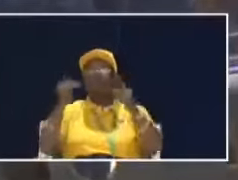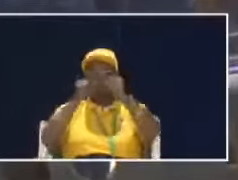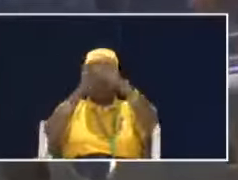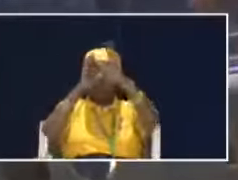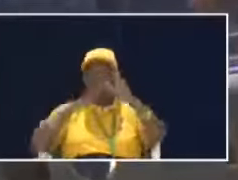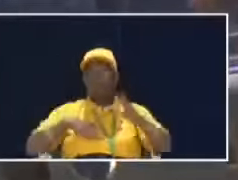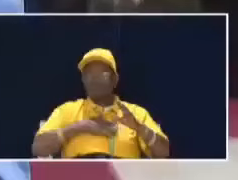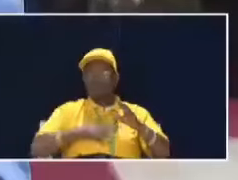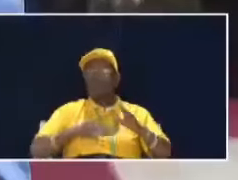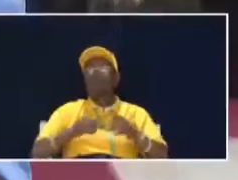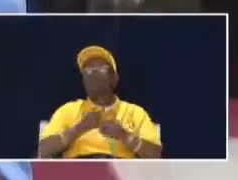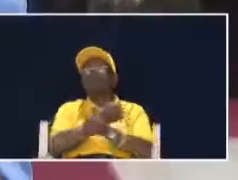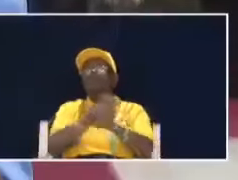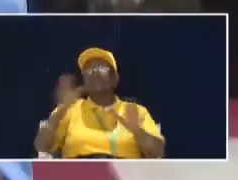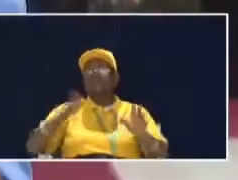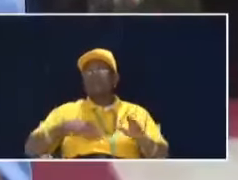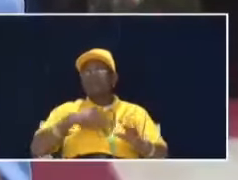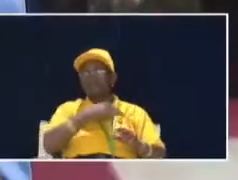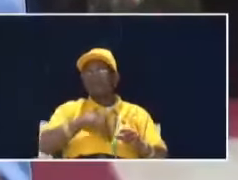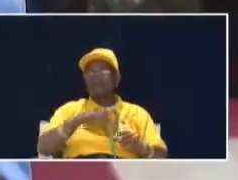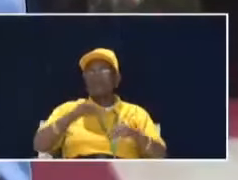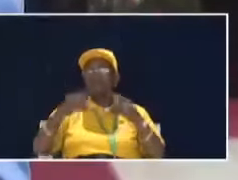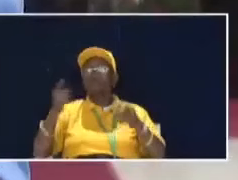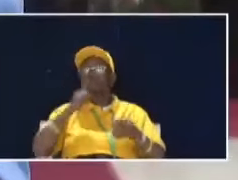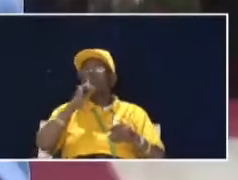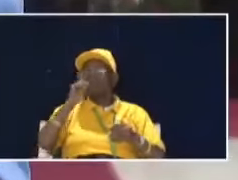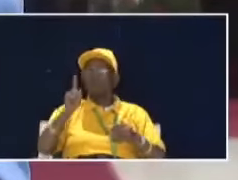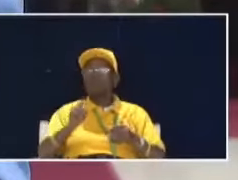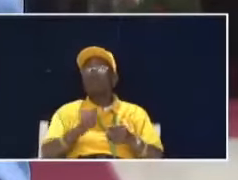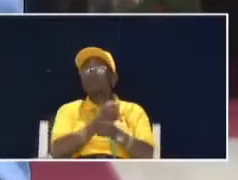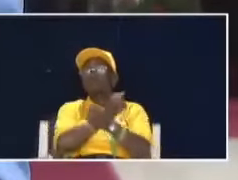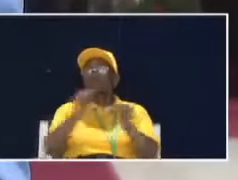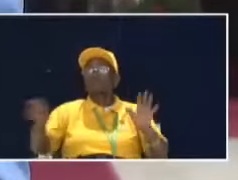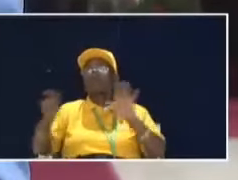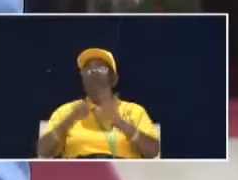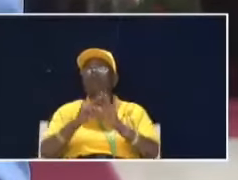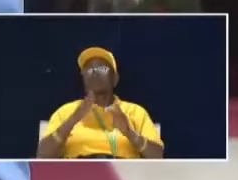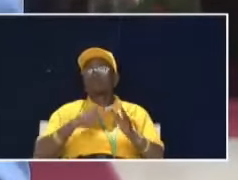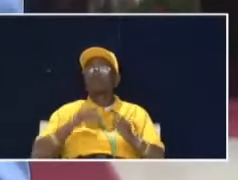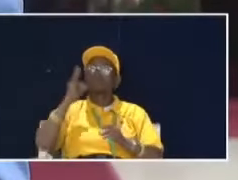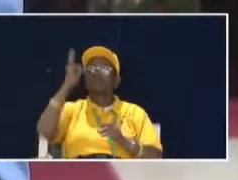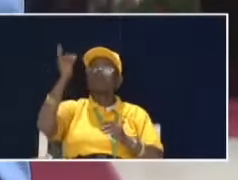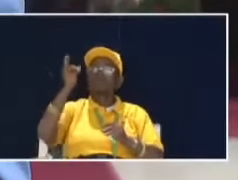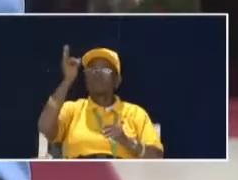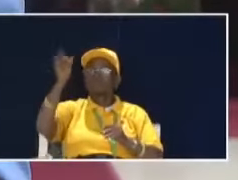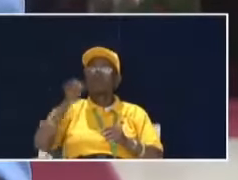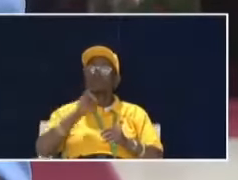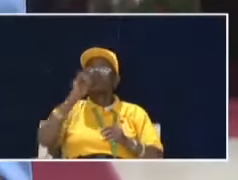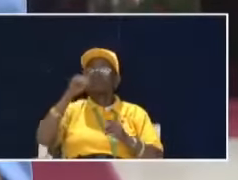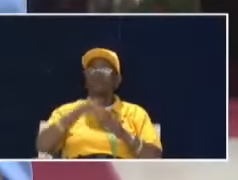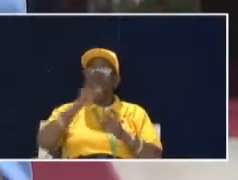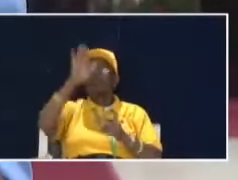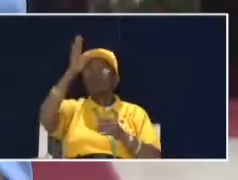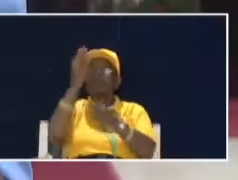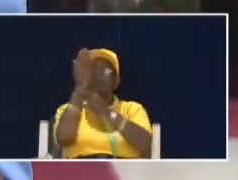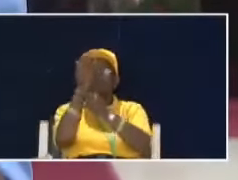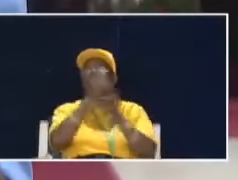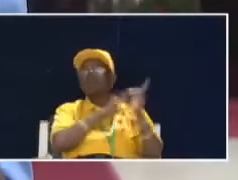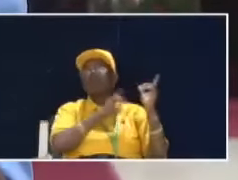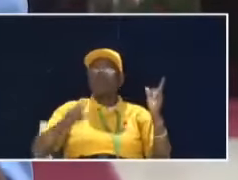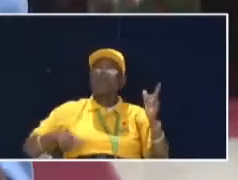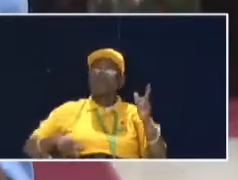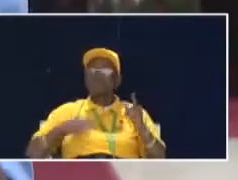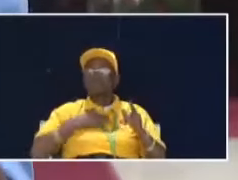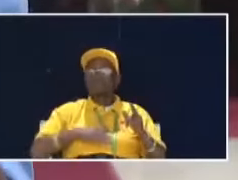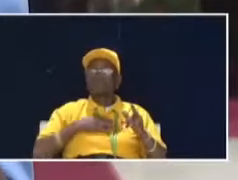me genuine salvation. My future is in your hands, Lord. Please save my soul.